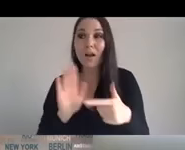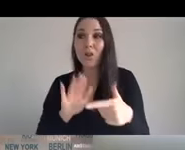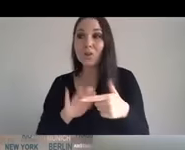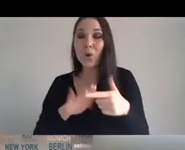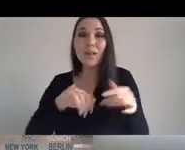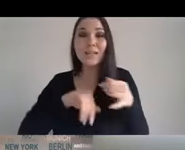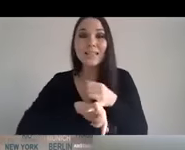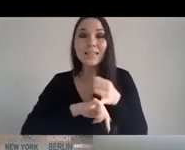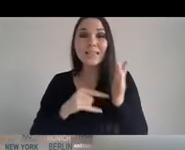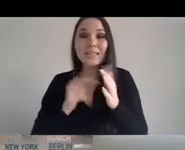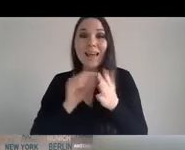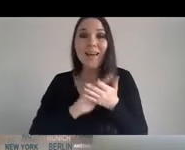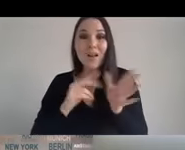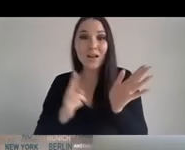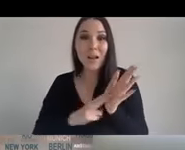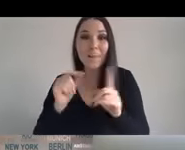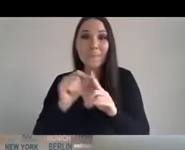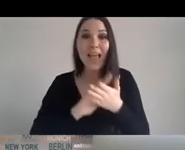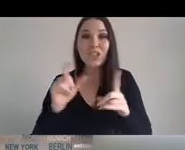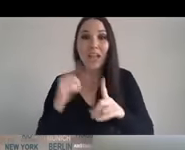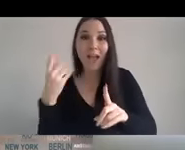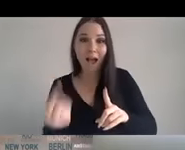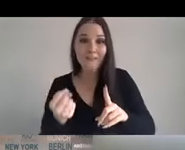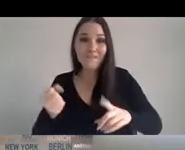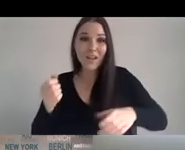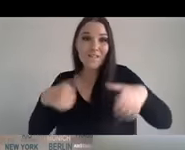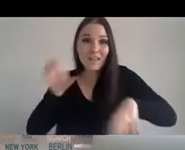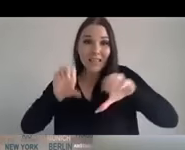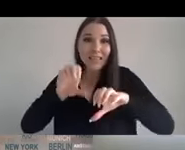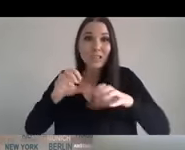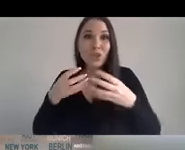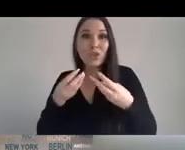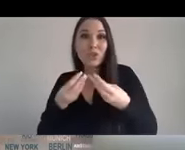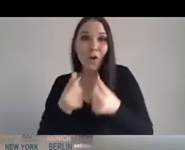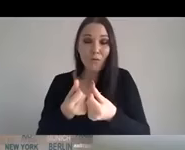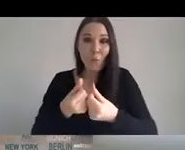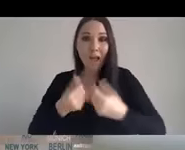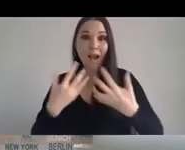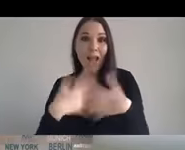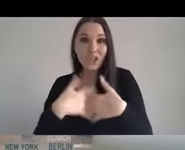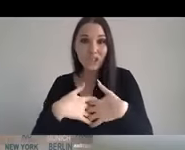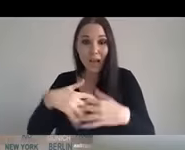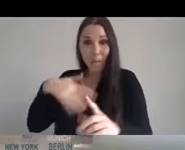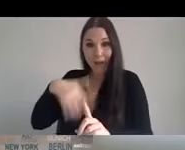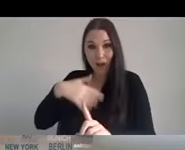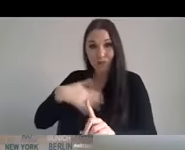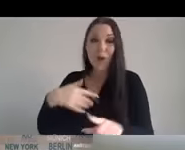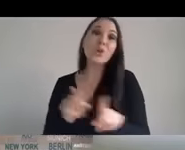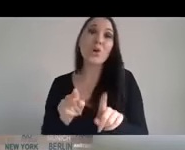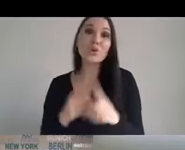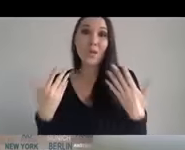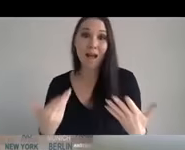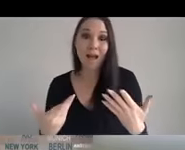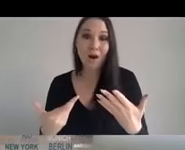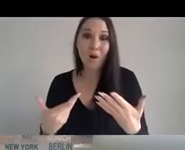holds a PhD in physics. He comes from a software engineering background, moving towards ADAS, and now he is the managing director